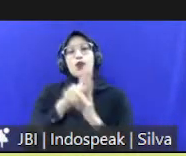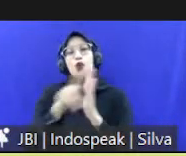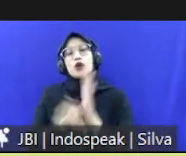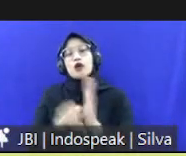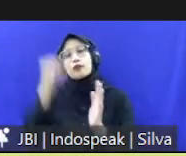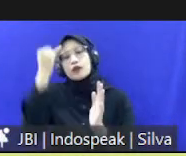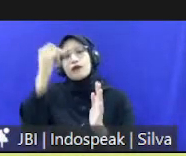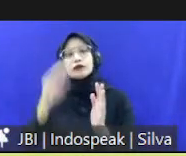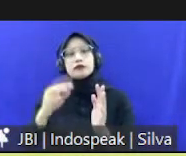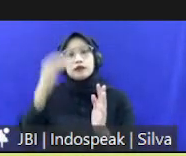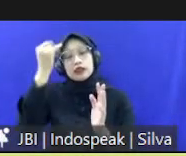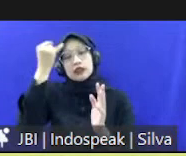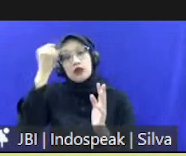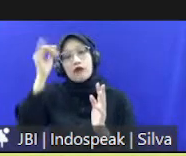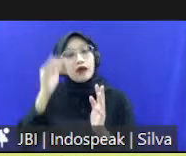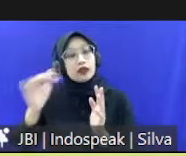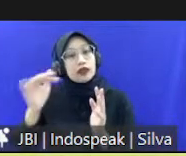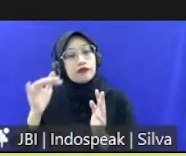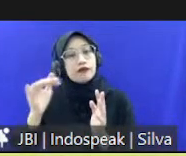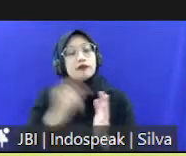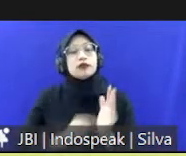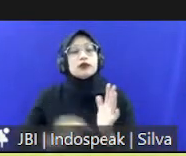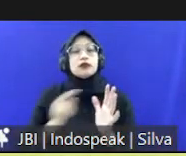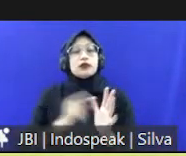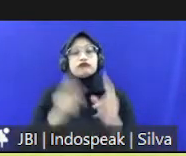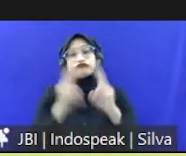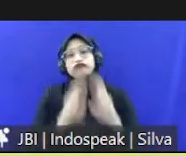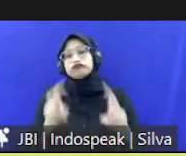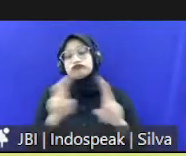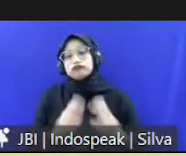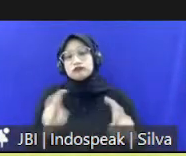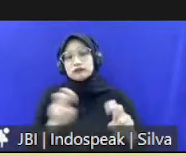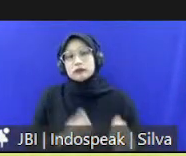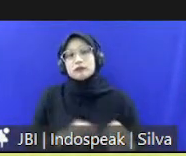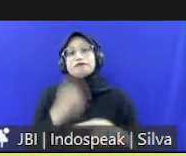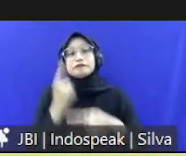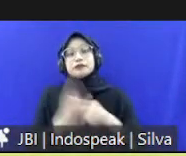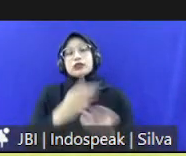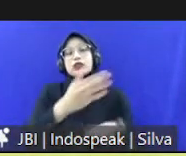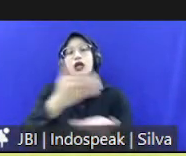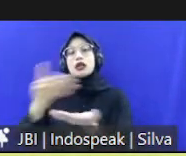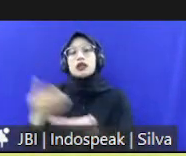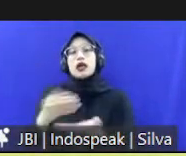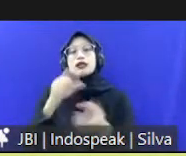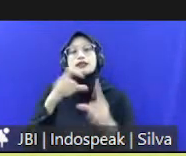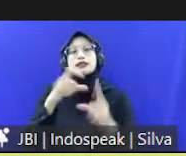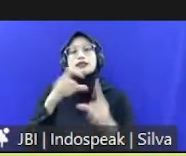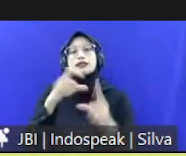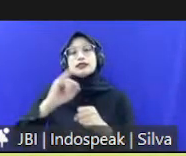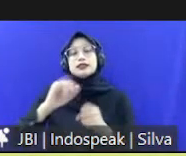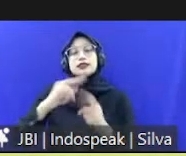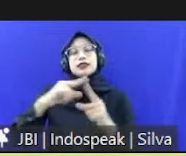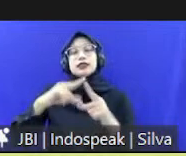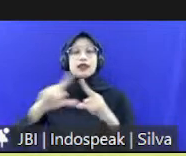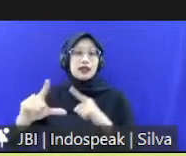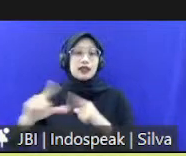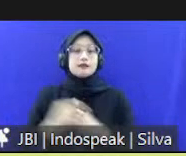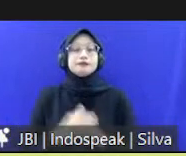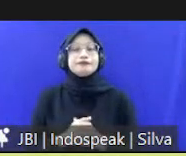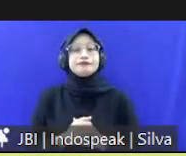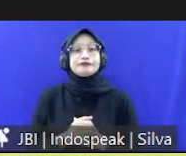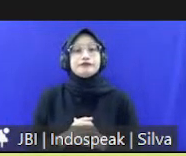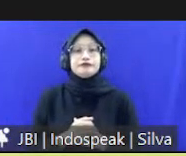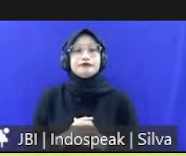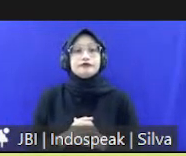research, development, innovation and access, and data and digital health. Specifically for primary healthcare, it is